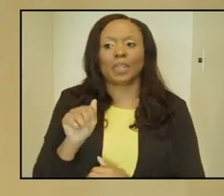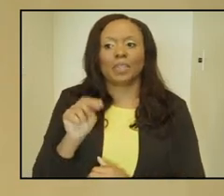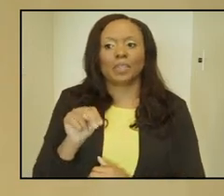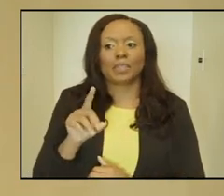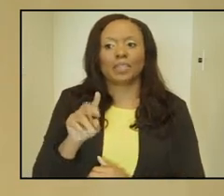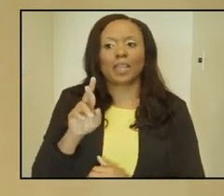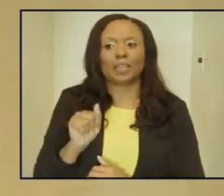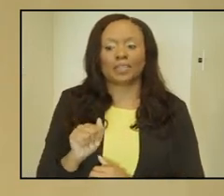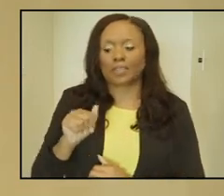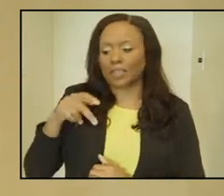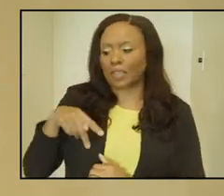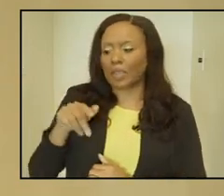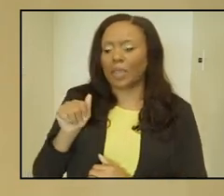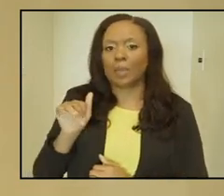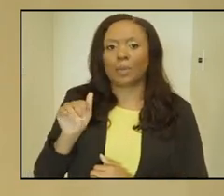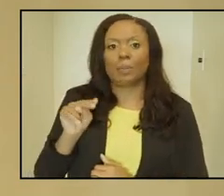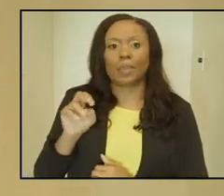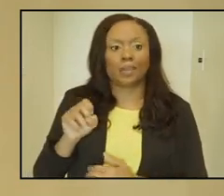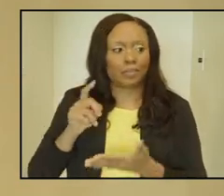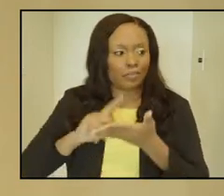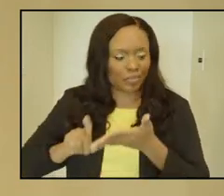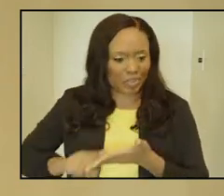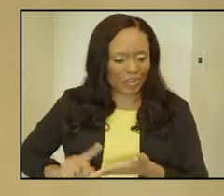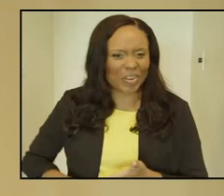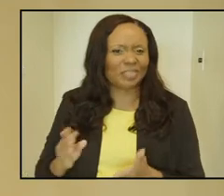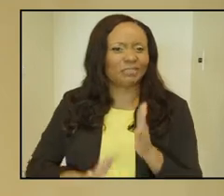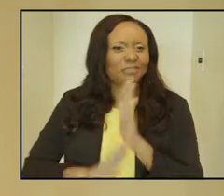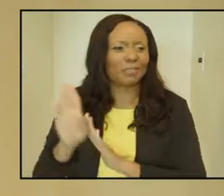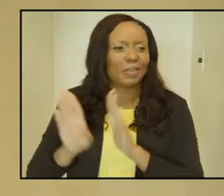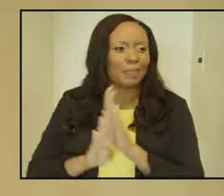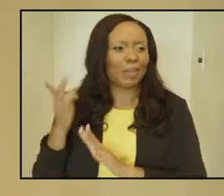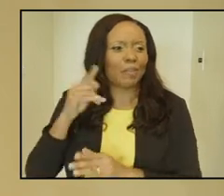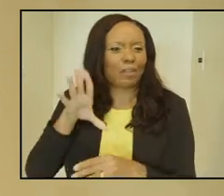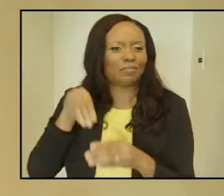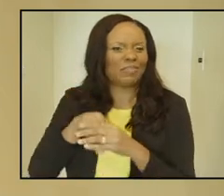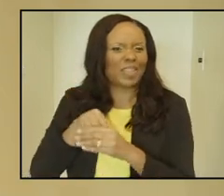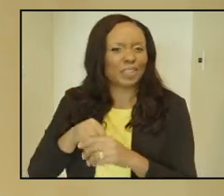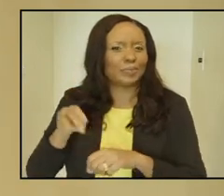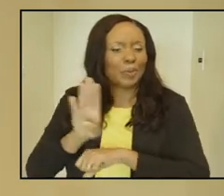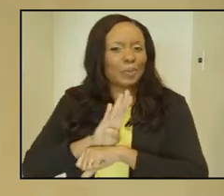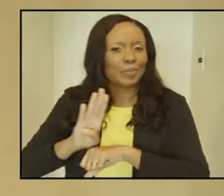Director, Research and Development, Invest Barbados,